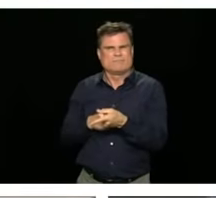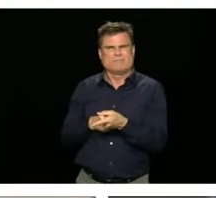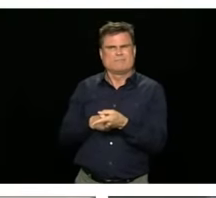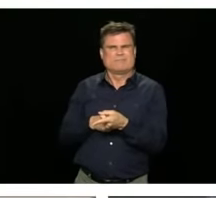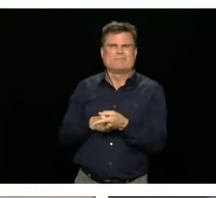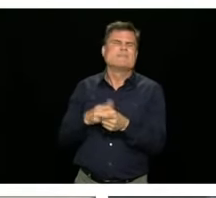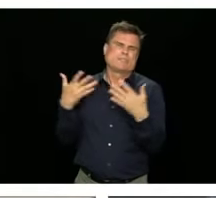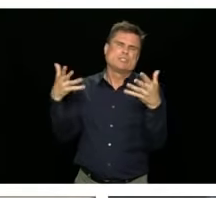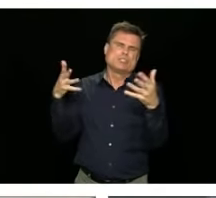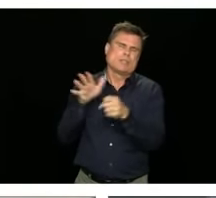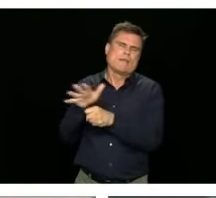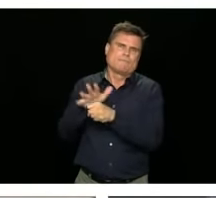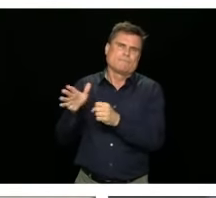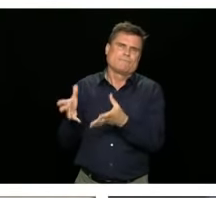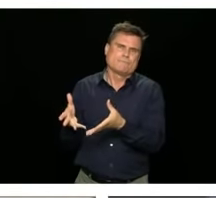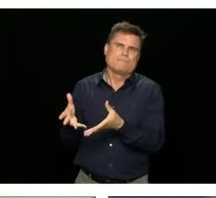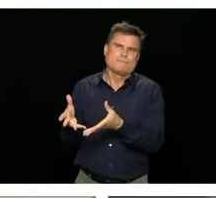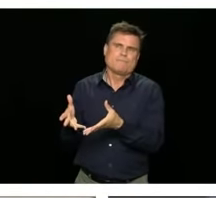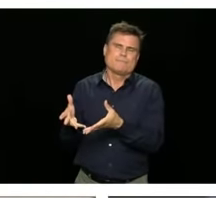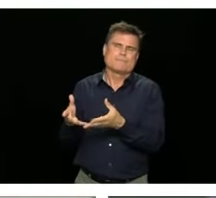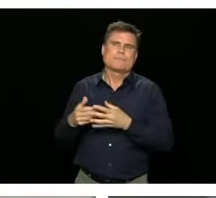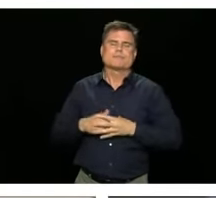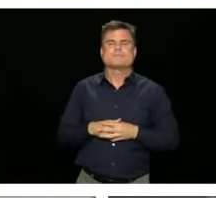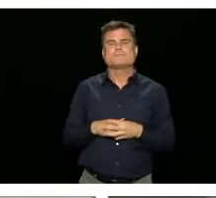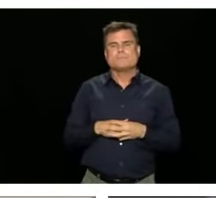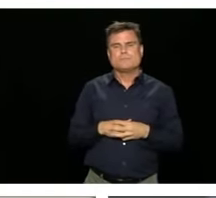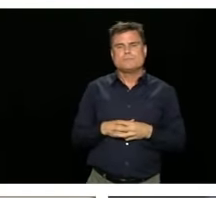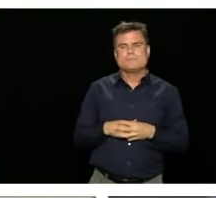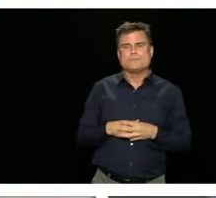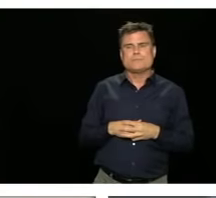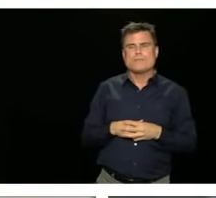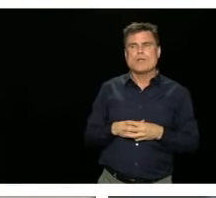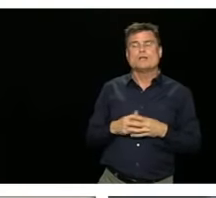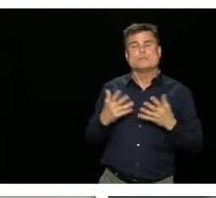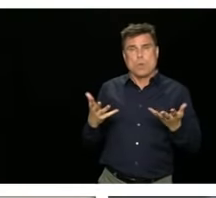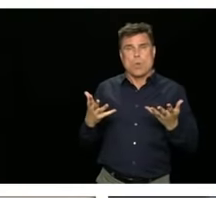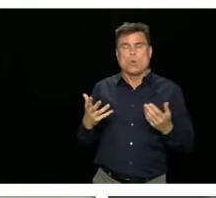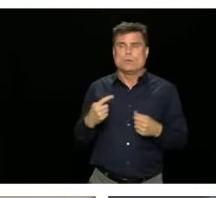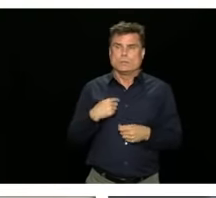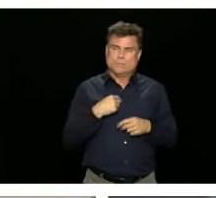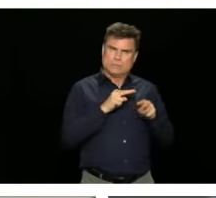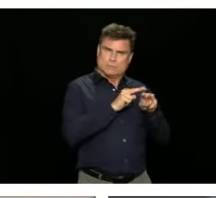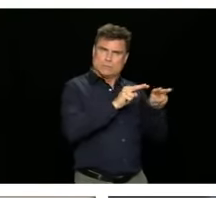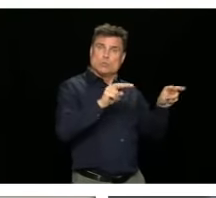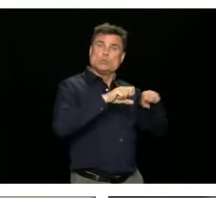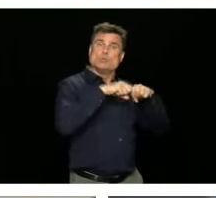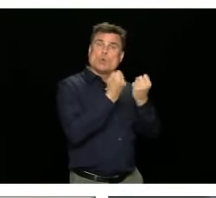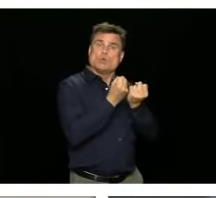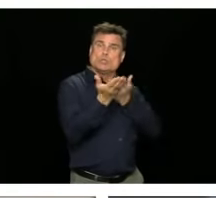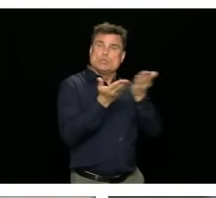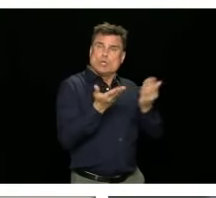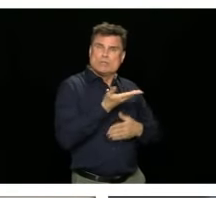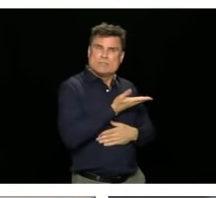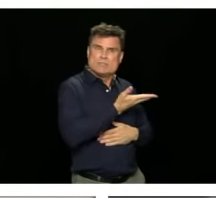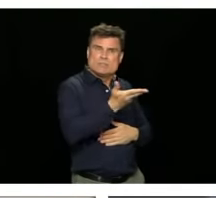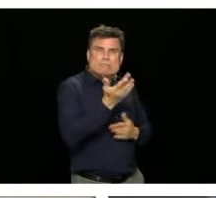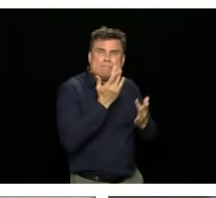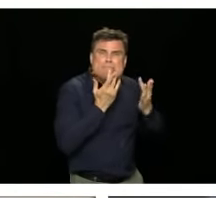of the defunding of a lot of these institutions, the police has been seen as